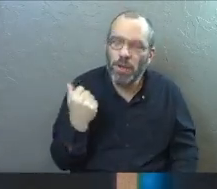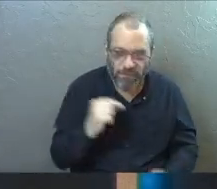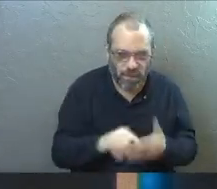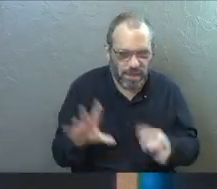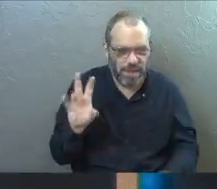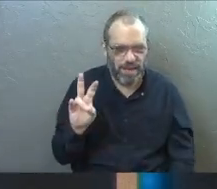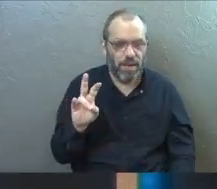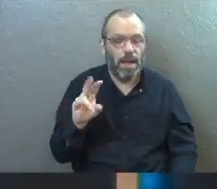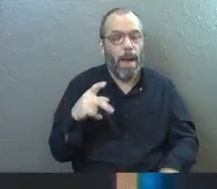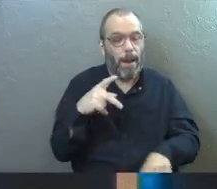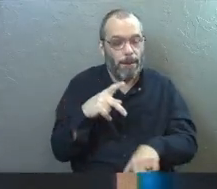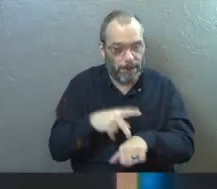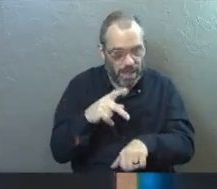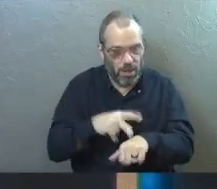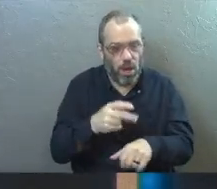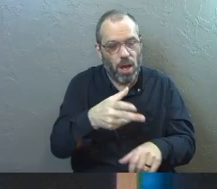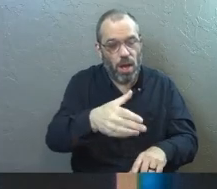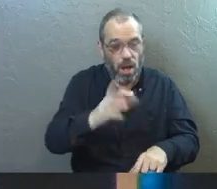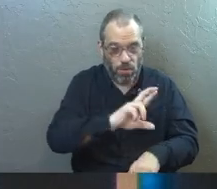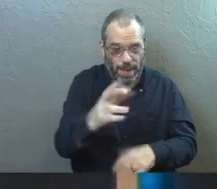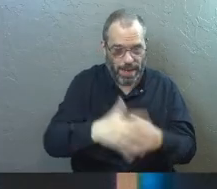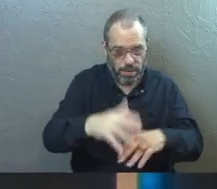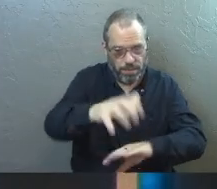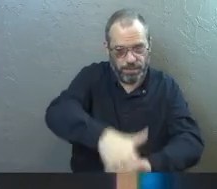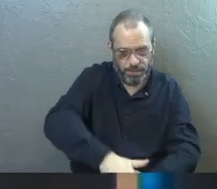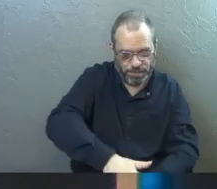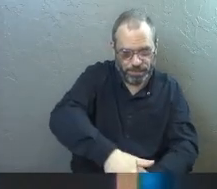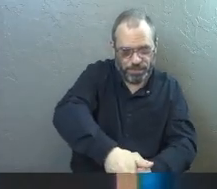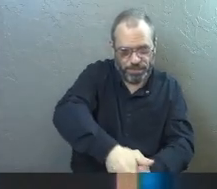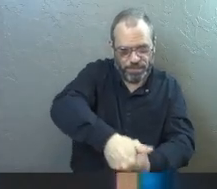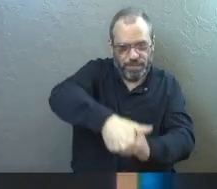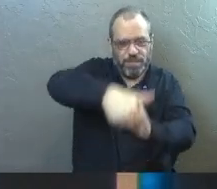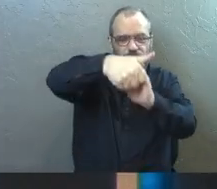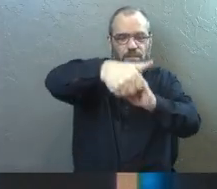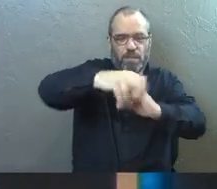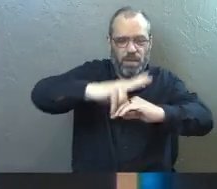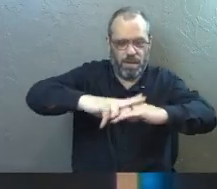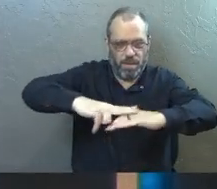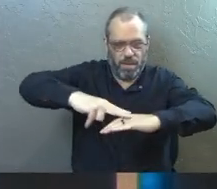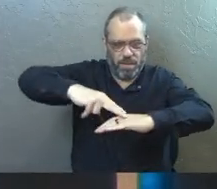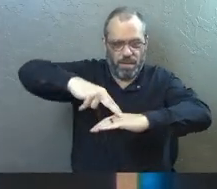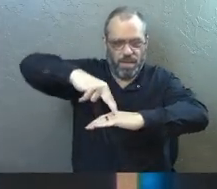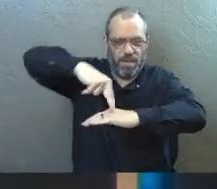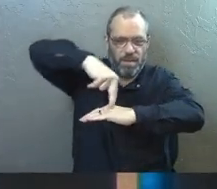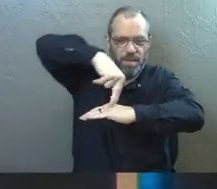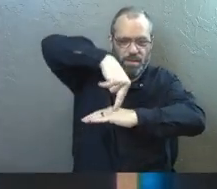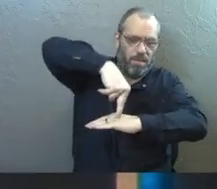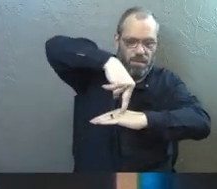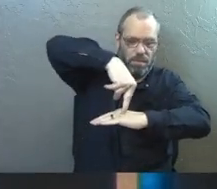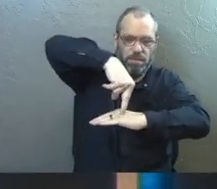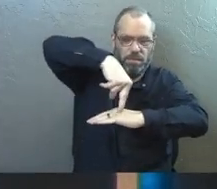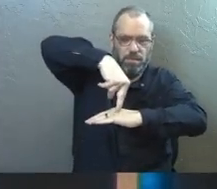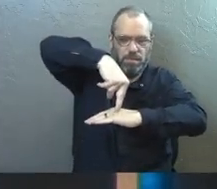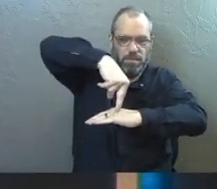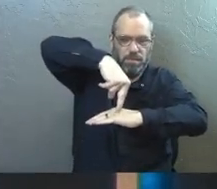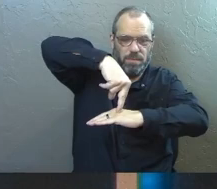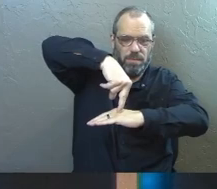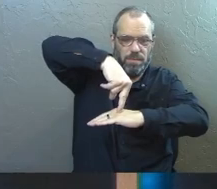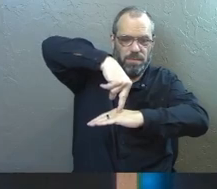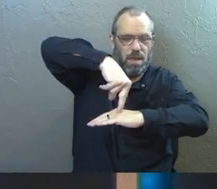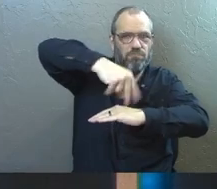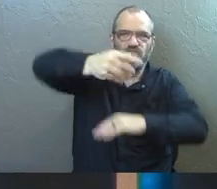verse 7. Then Peter took the lame man by the right hand and helped him up. And as he did, the man's feet and ankles